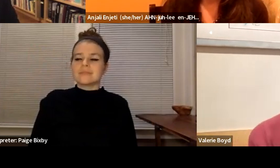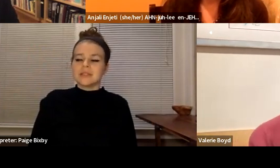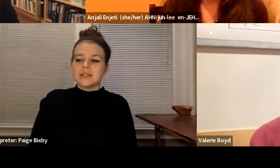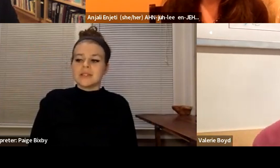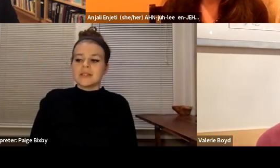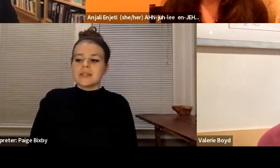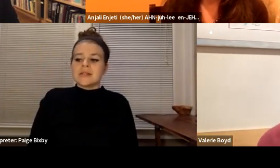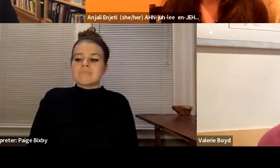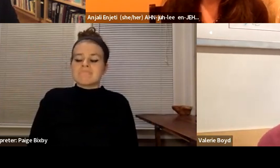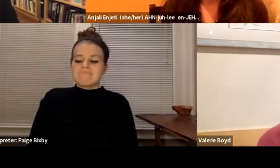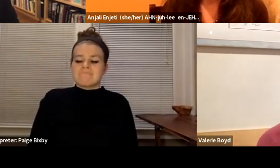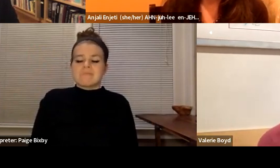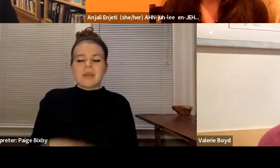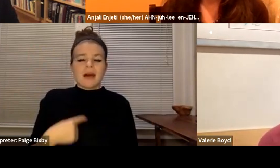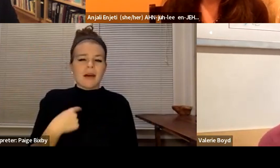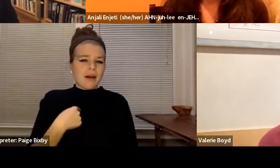I would say,